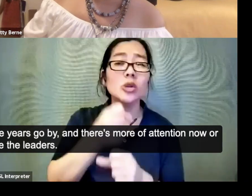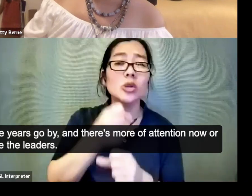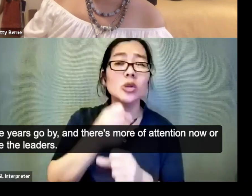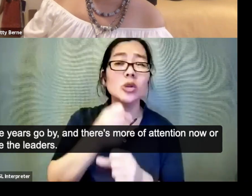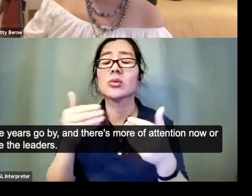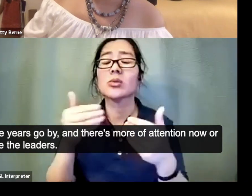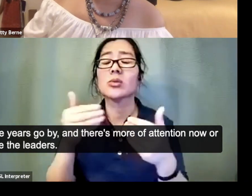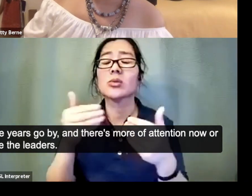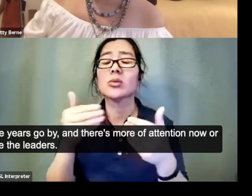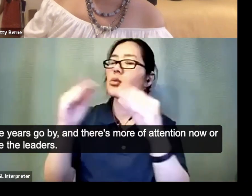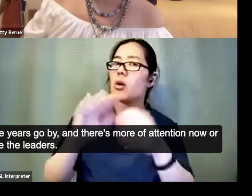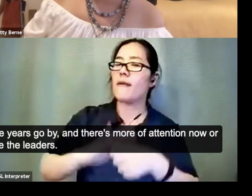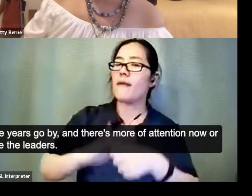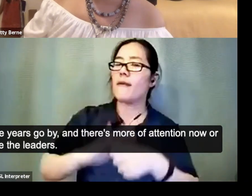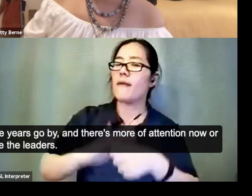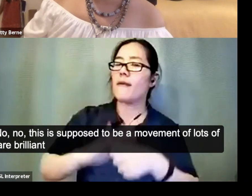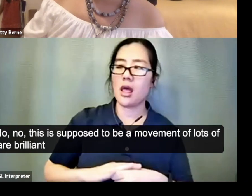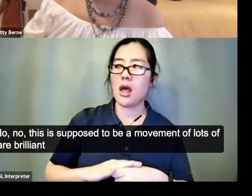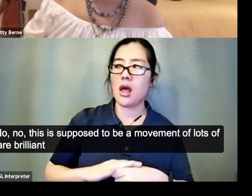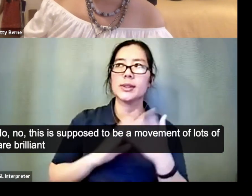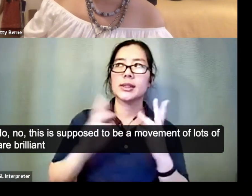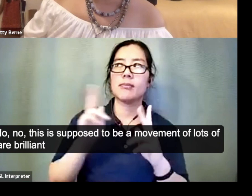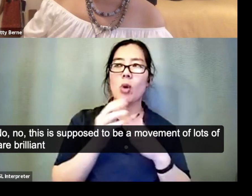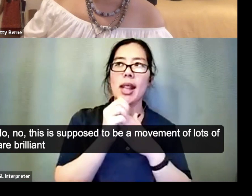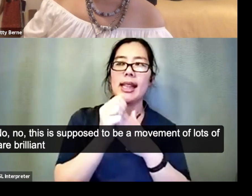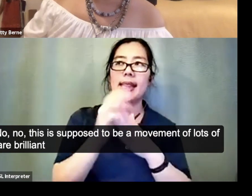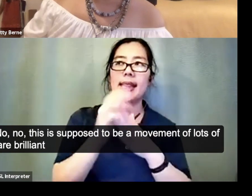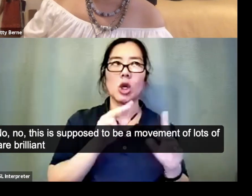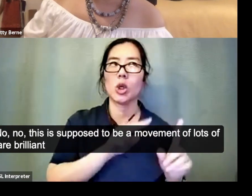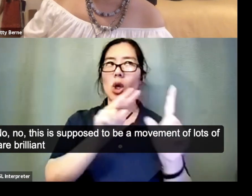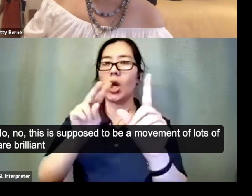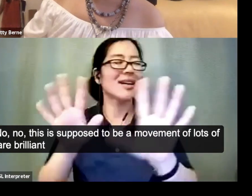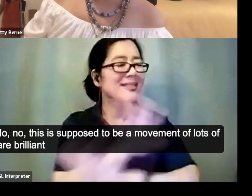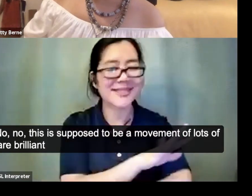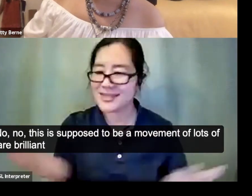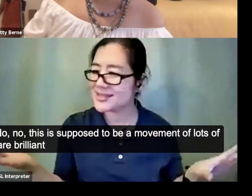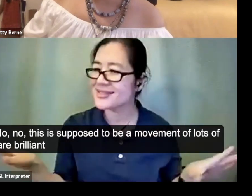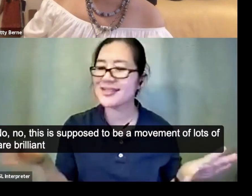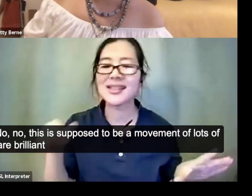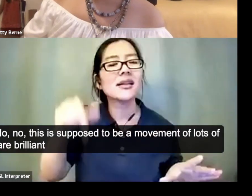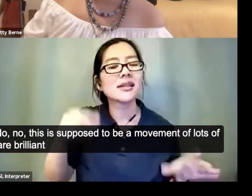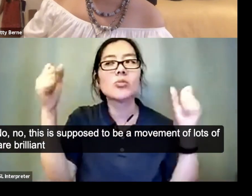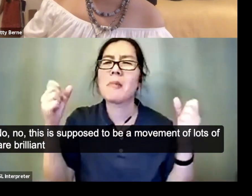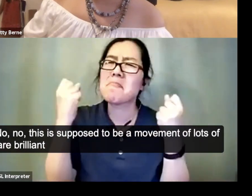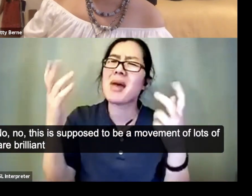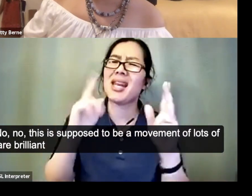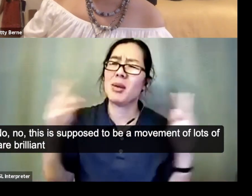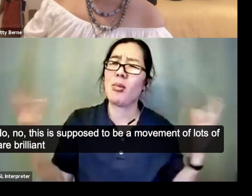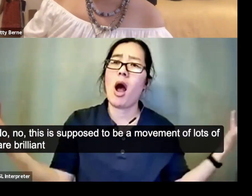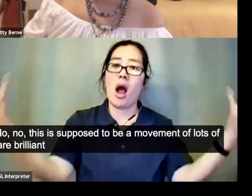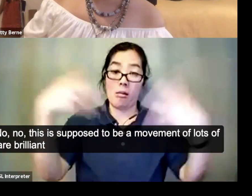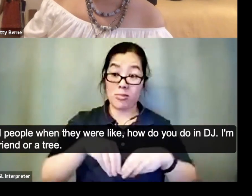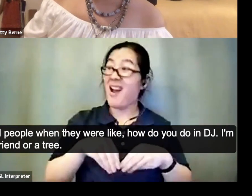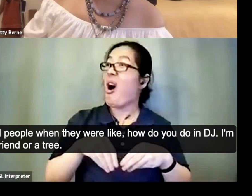of like, oh, there's some people who are like the leaders. And I was like, no, no, no, no, no. This is supposed to be a movement of lots of people who've been shut out of every movement who are